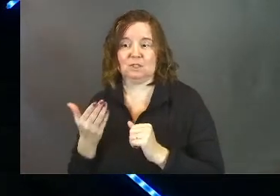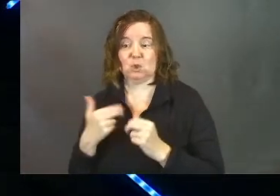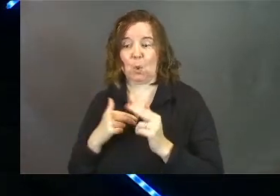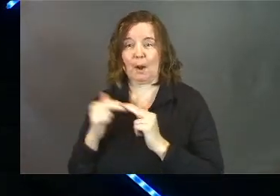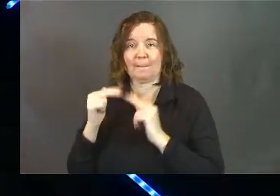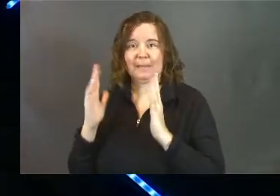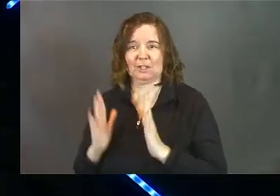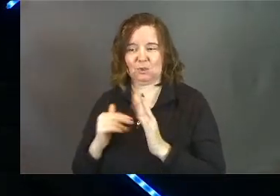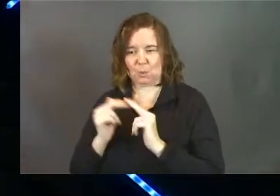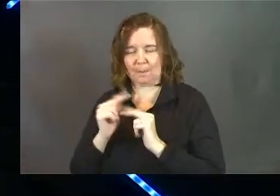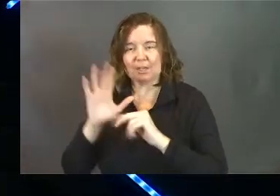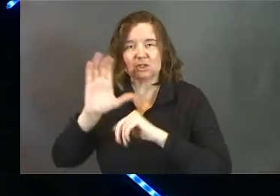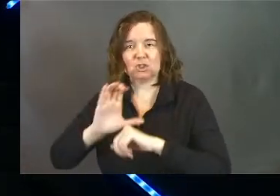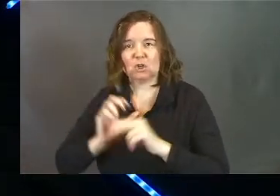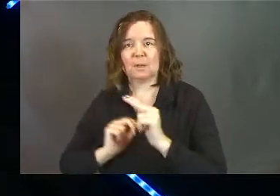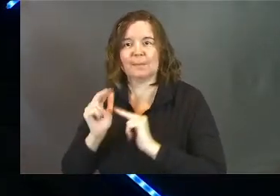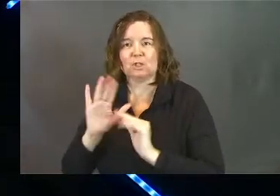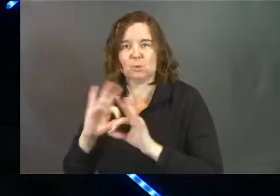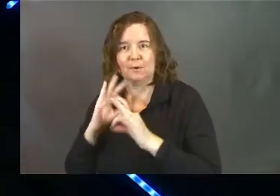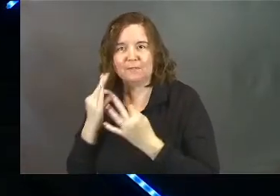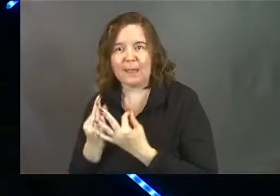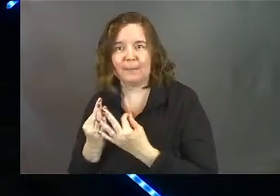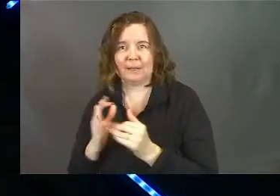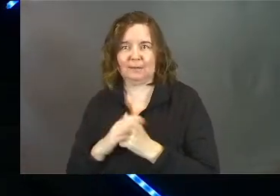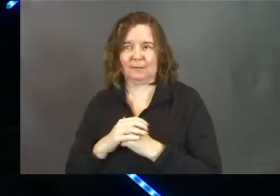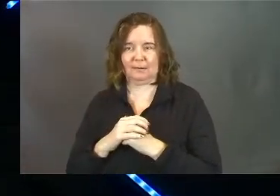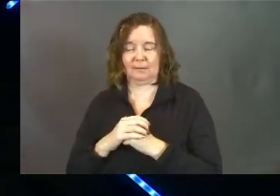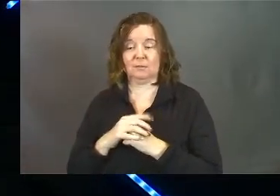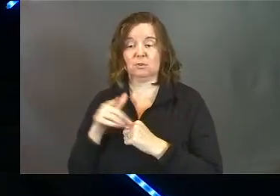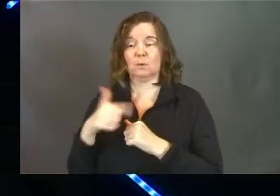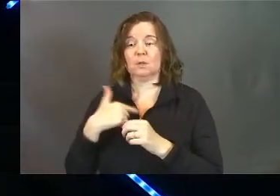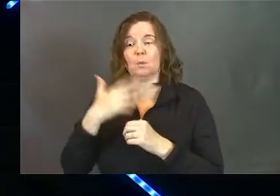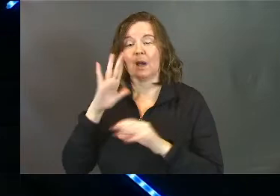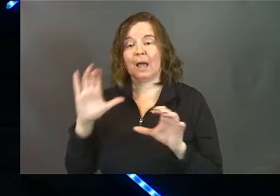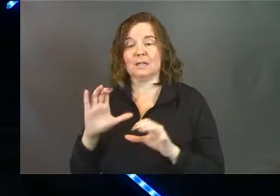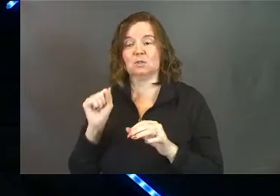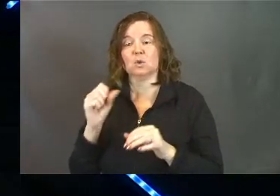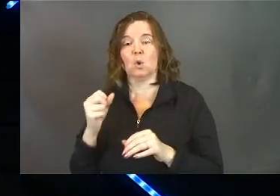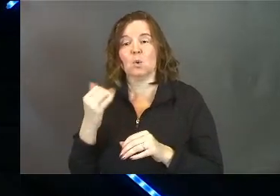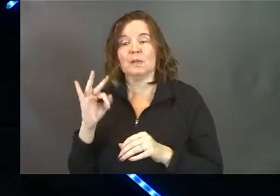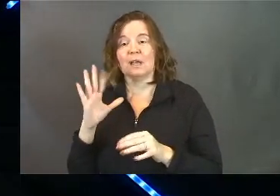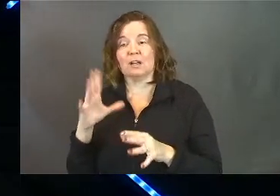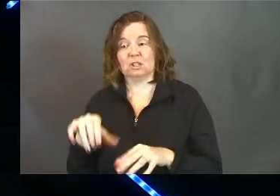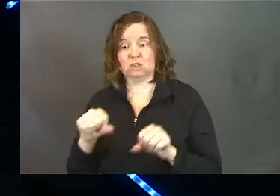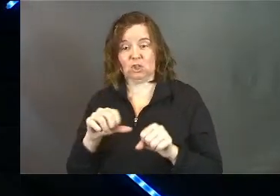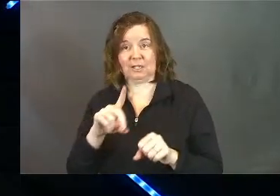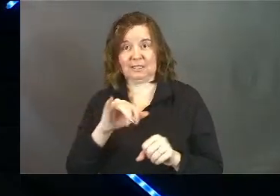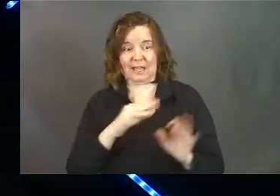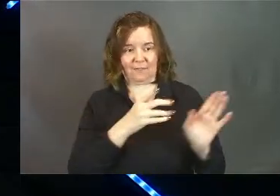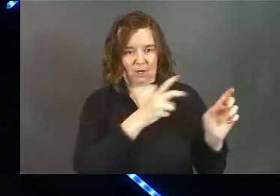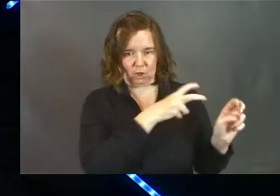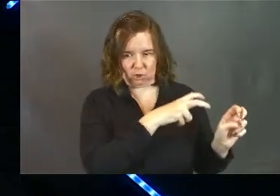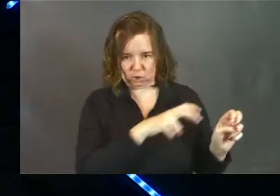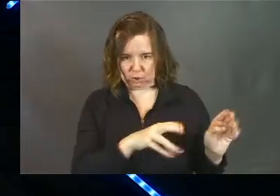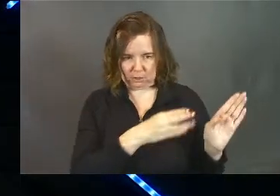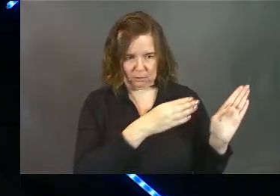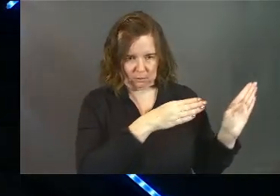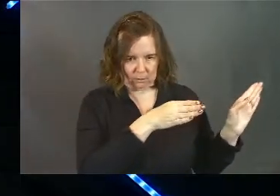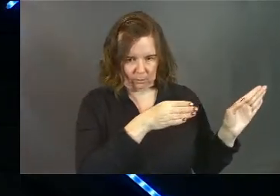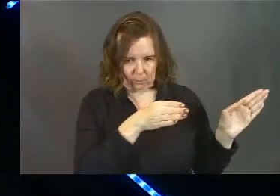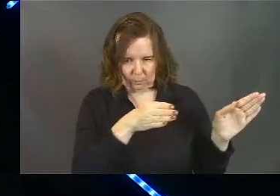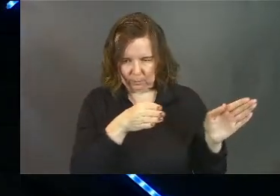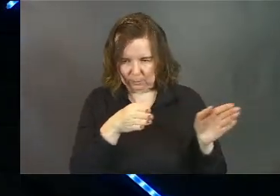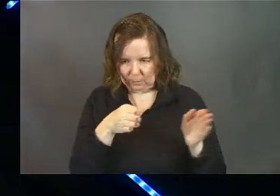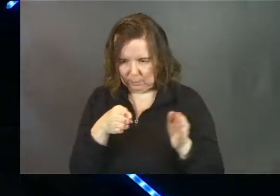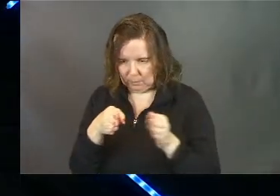a builder. You're going to build church. You're going to build your family. So this is what God did. So God took David on a journey and said, your purpose is to